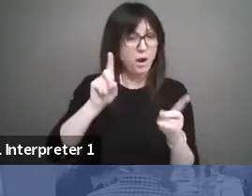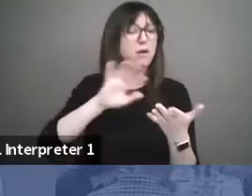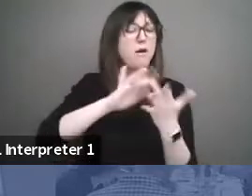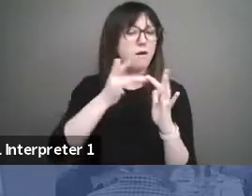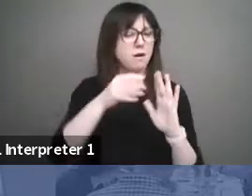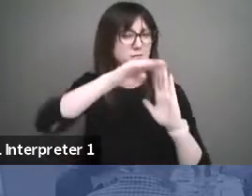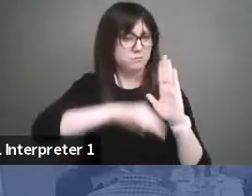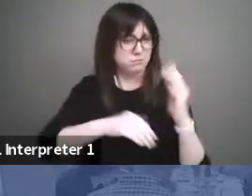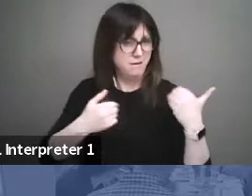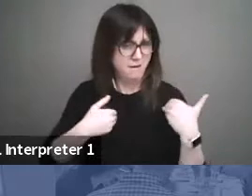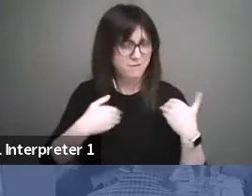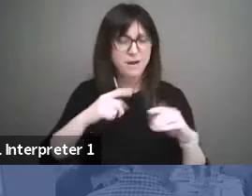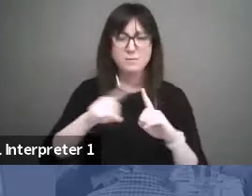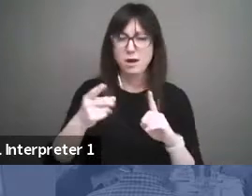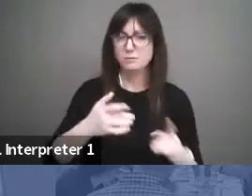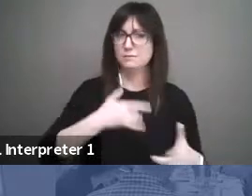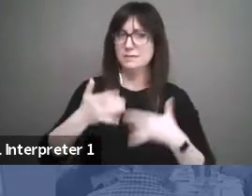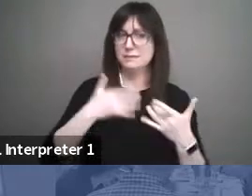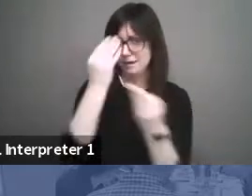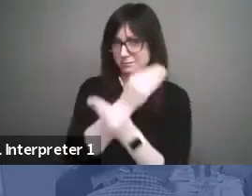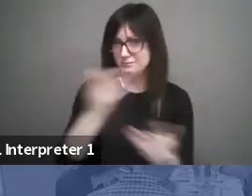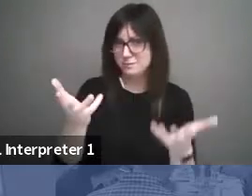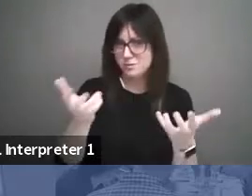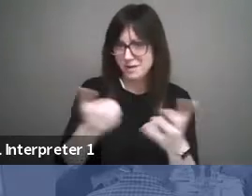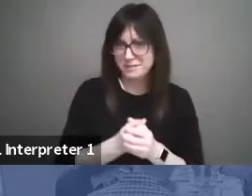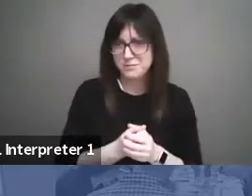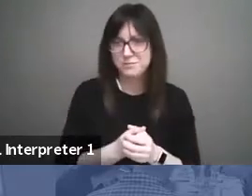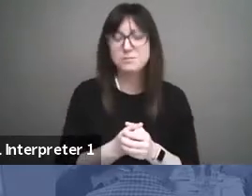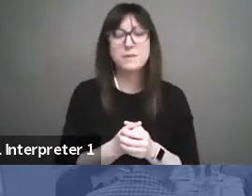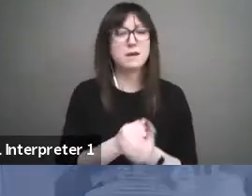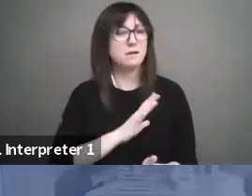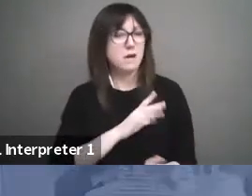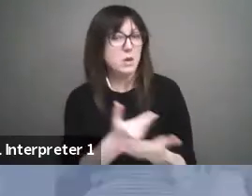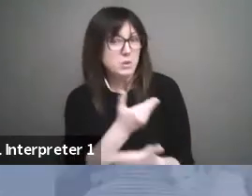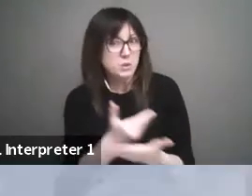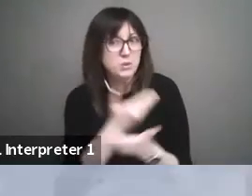have something really exciting to share with you right now, something new.